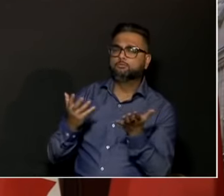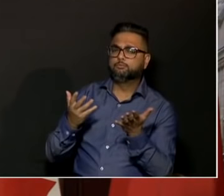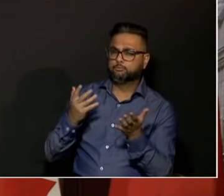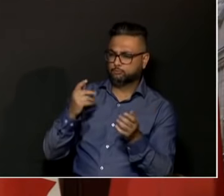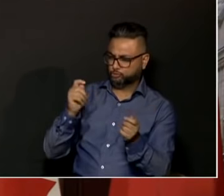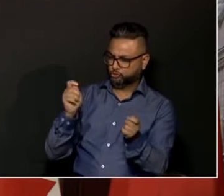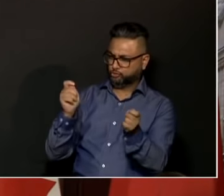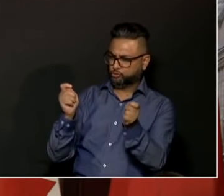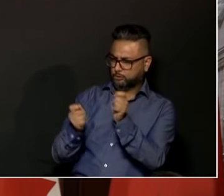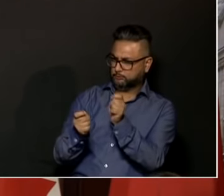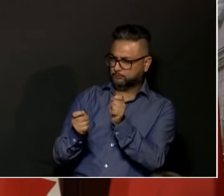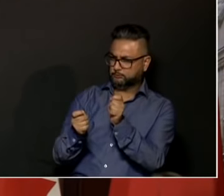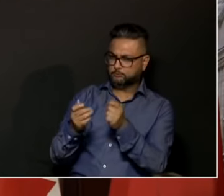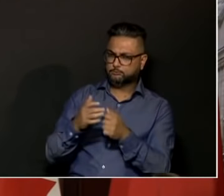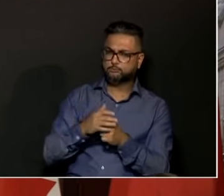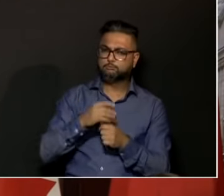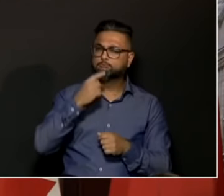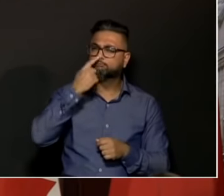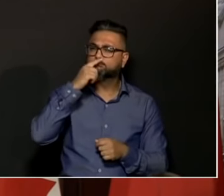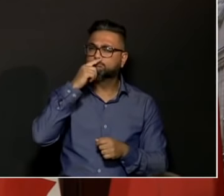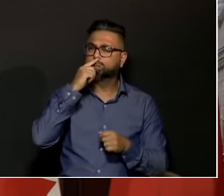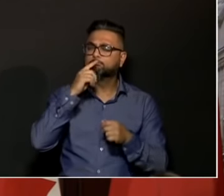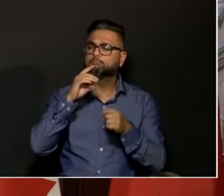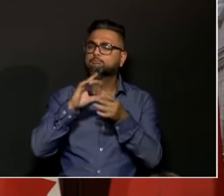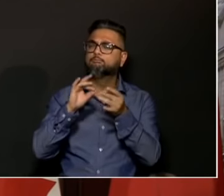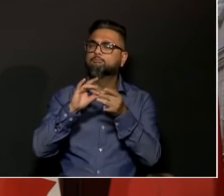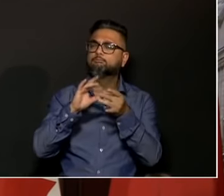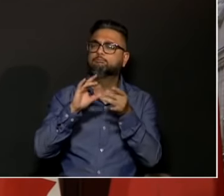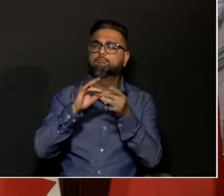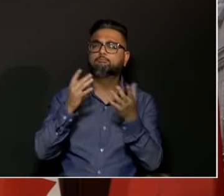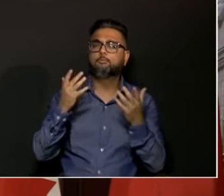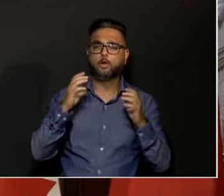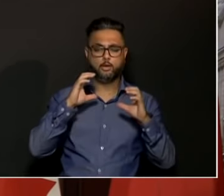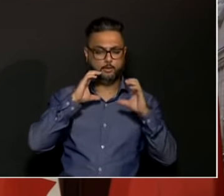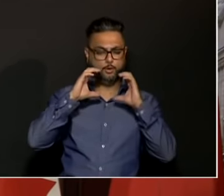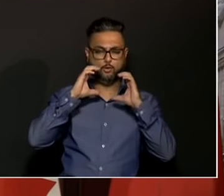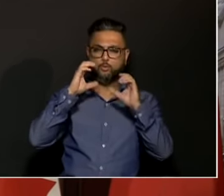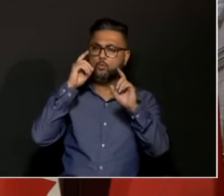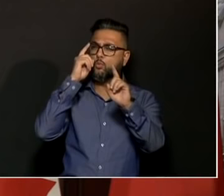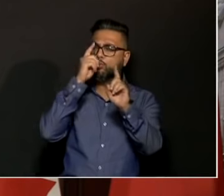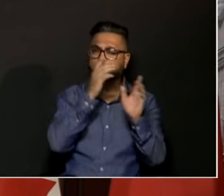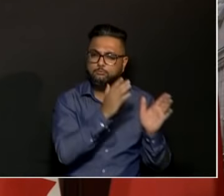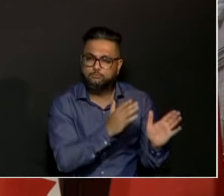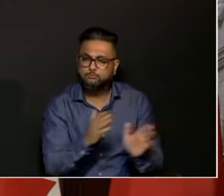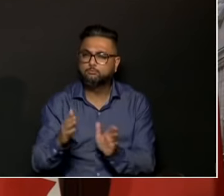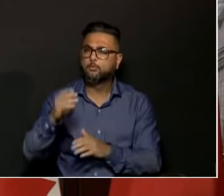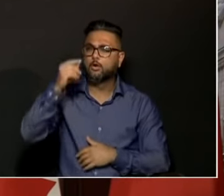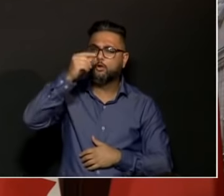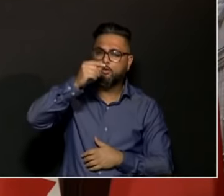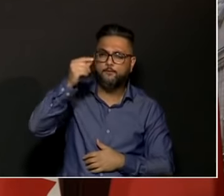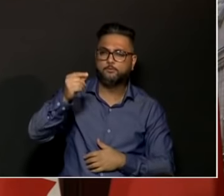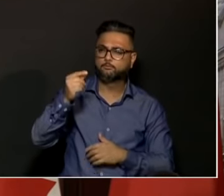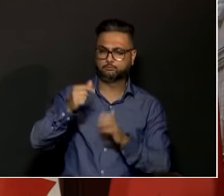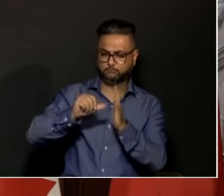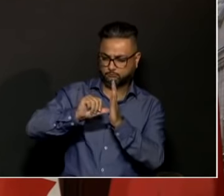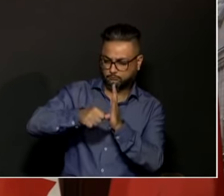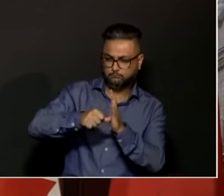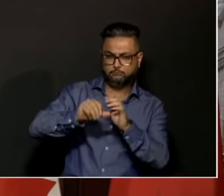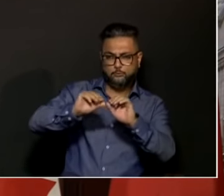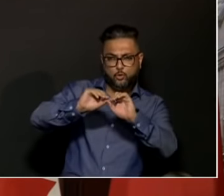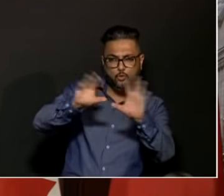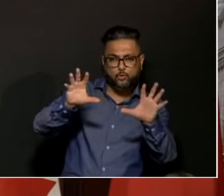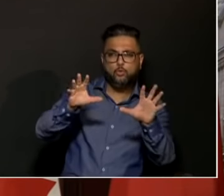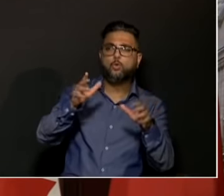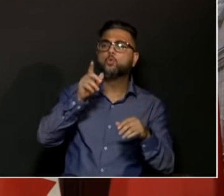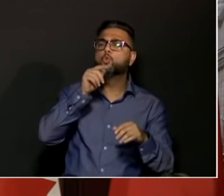address the communication strategy that the government is going to employ to get the word out about this, because for months